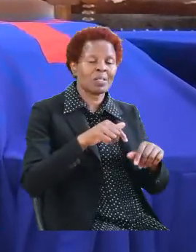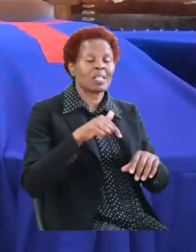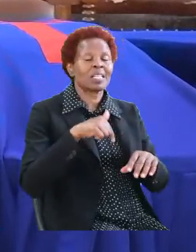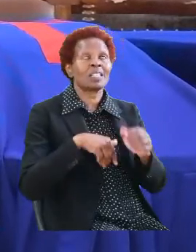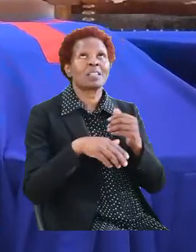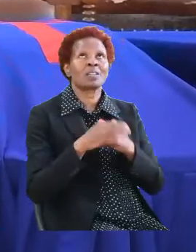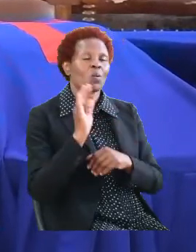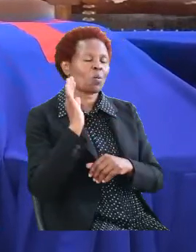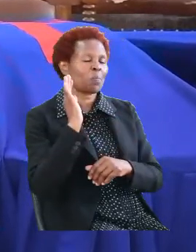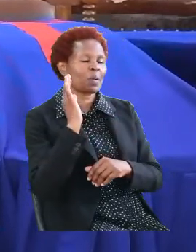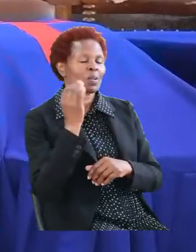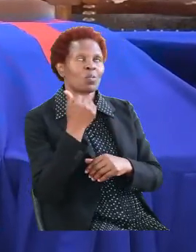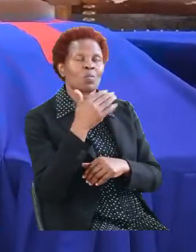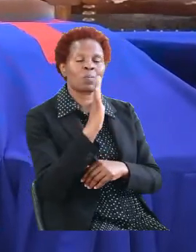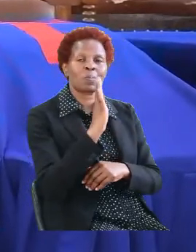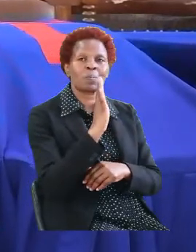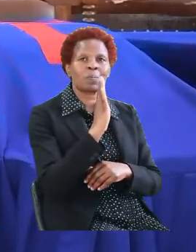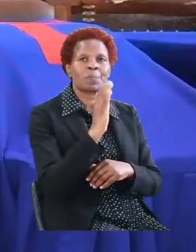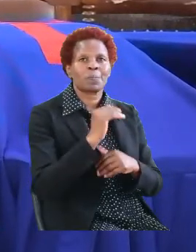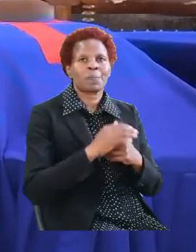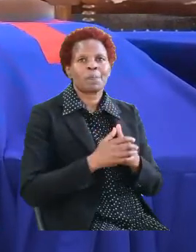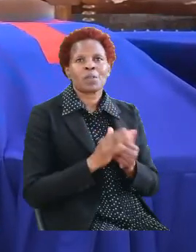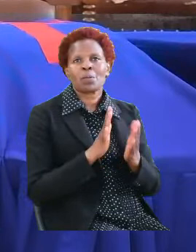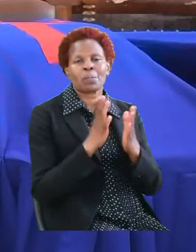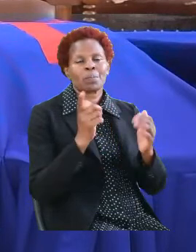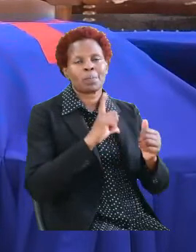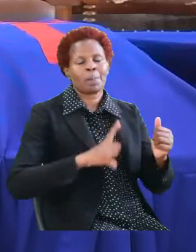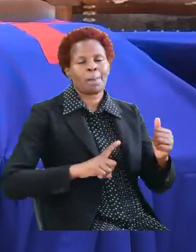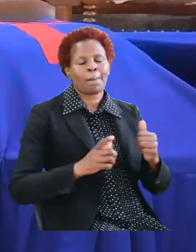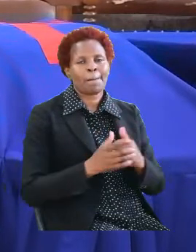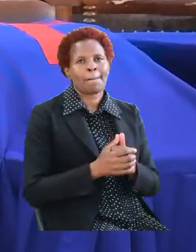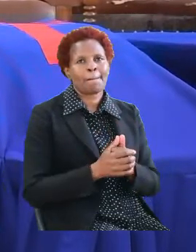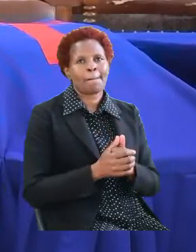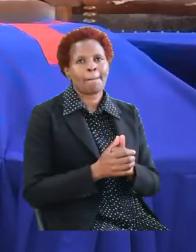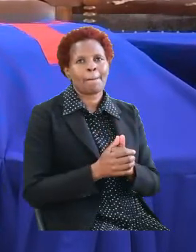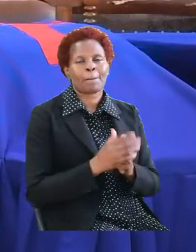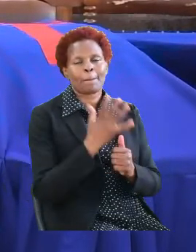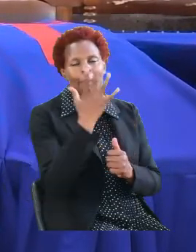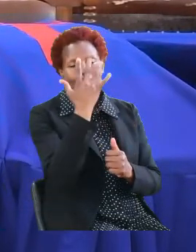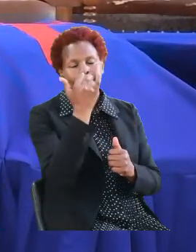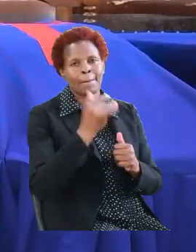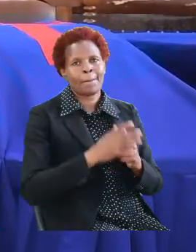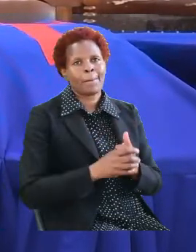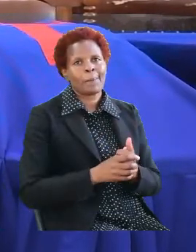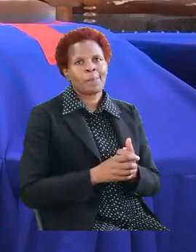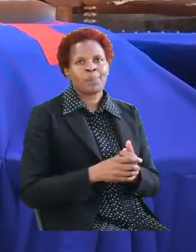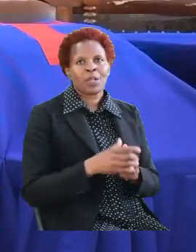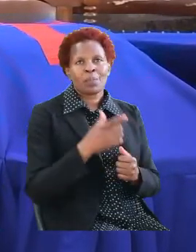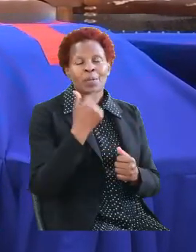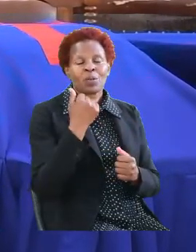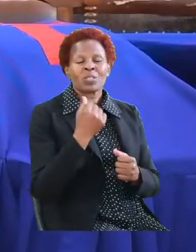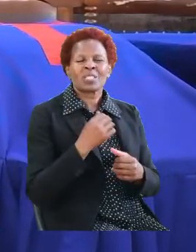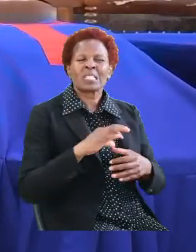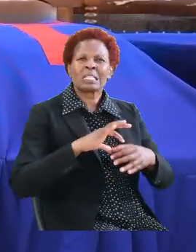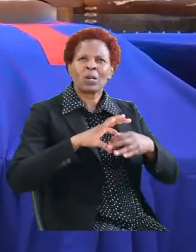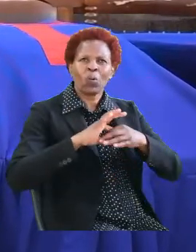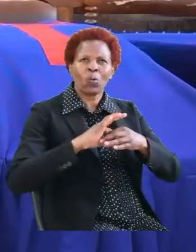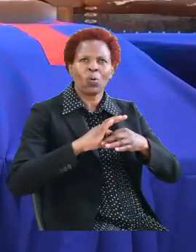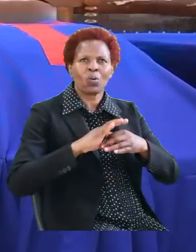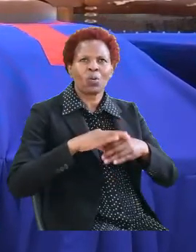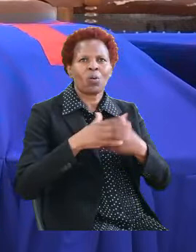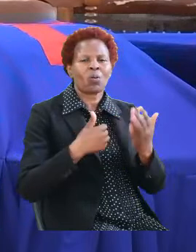of the subject of this house. Praise the name of the Lord. Why? Because he holds all things